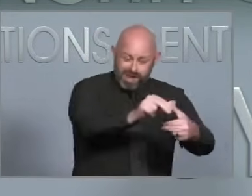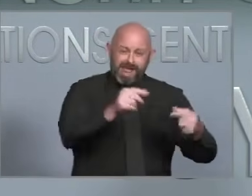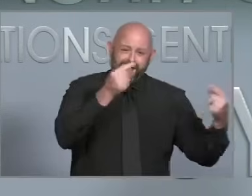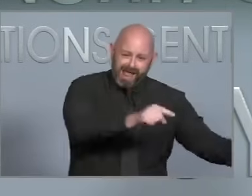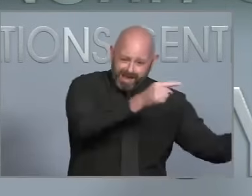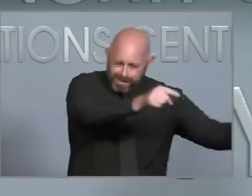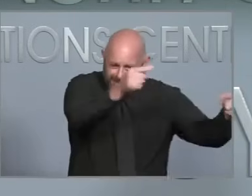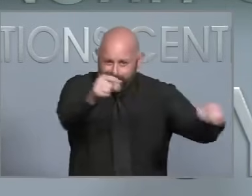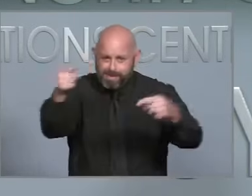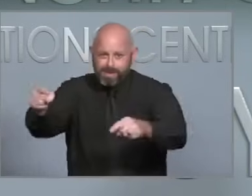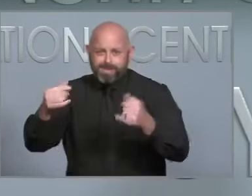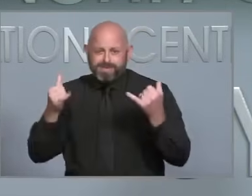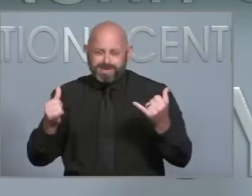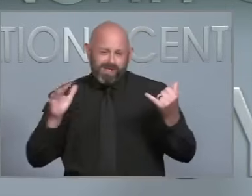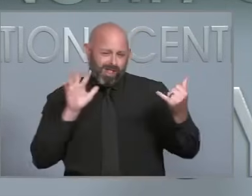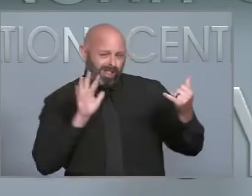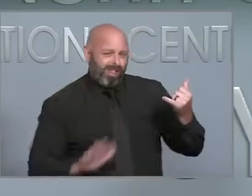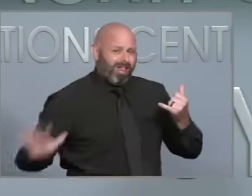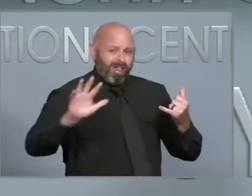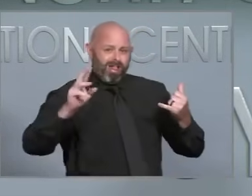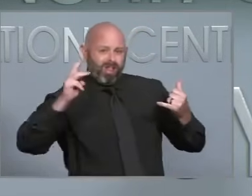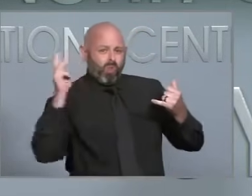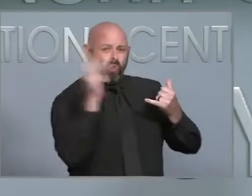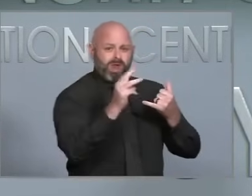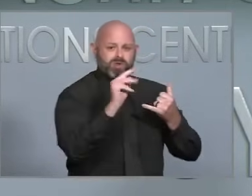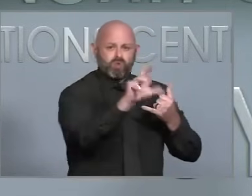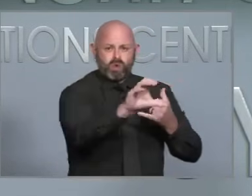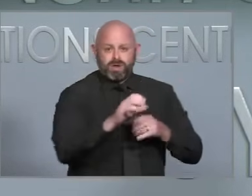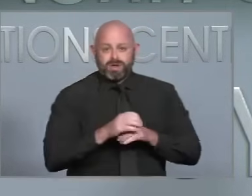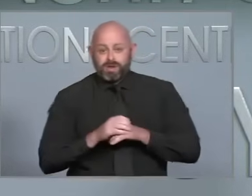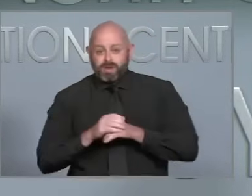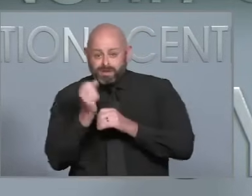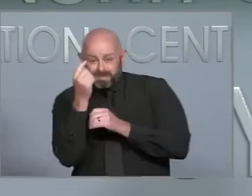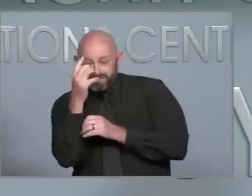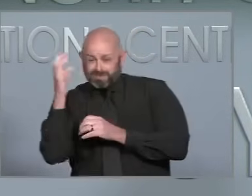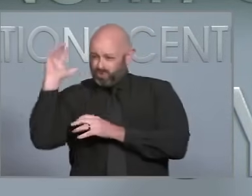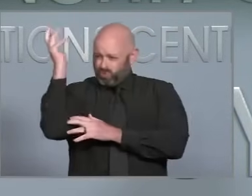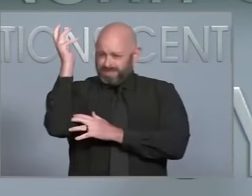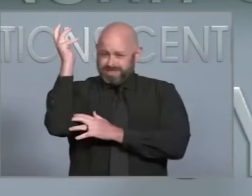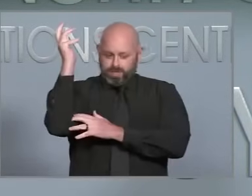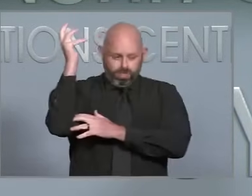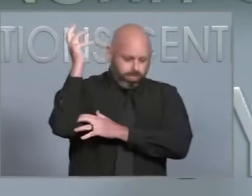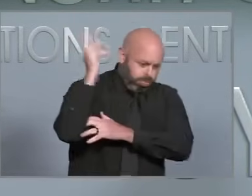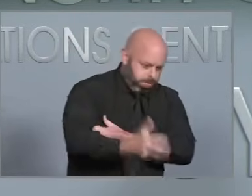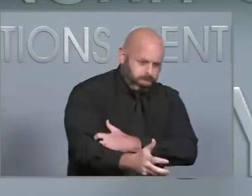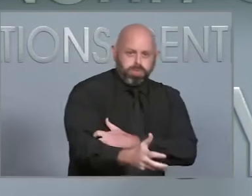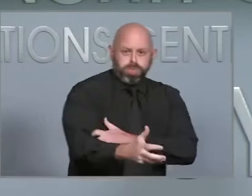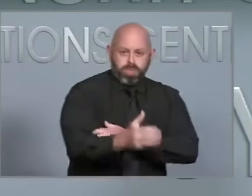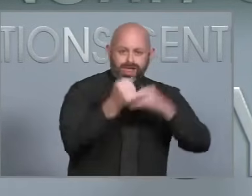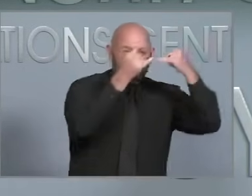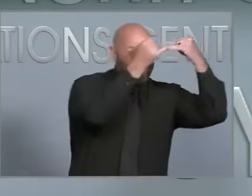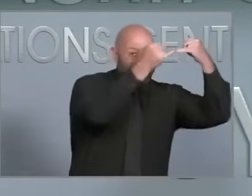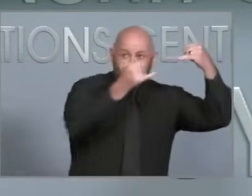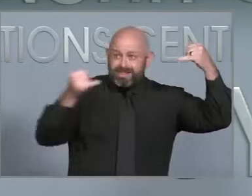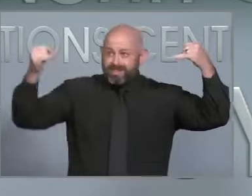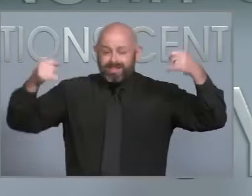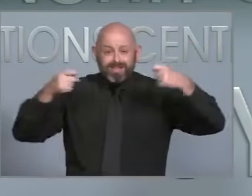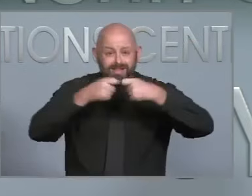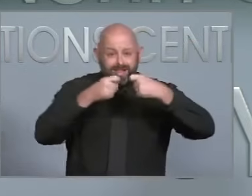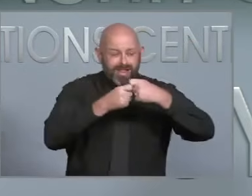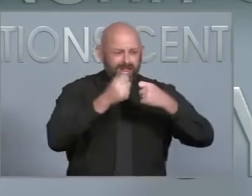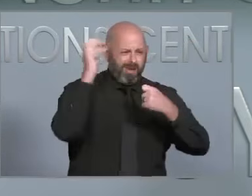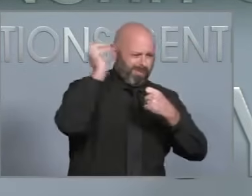North Carolina. Trees are falling, causing widespread power outages. As of this morning, there are